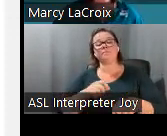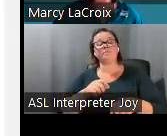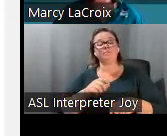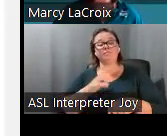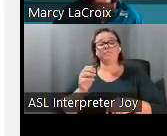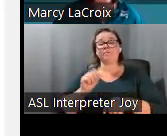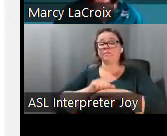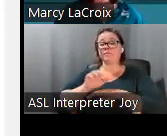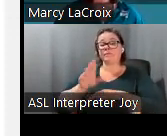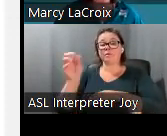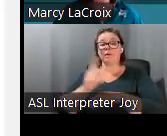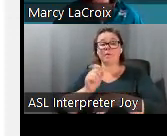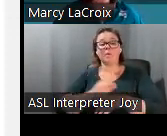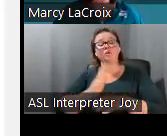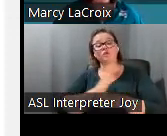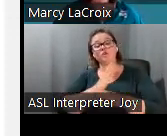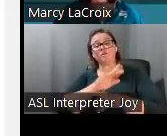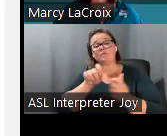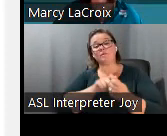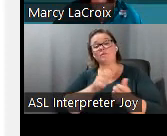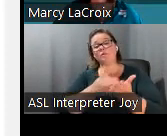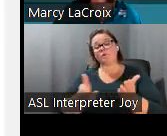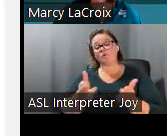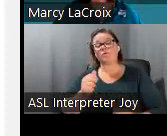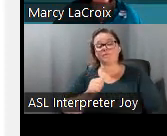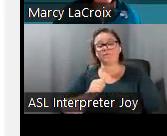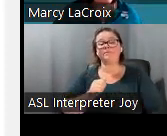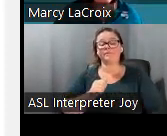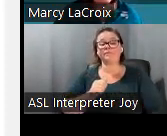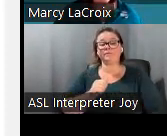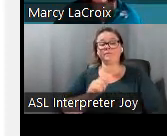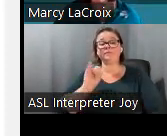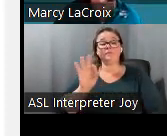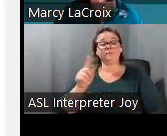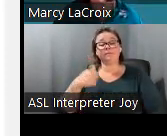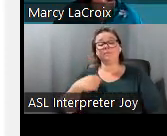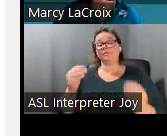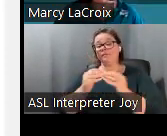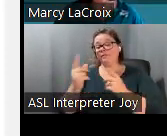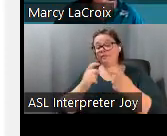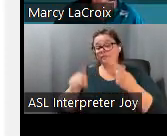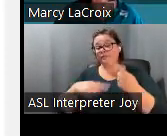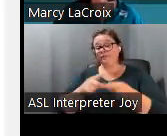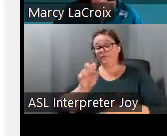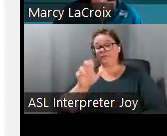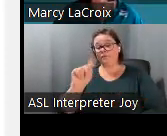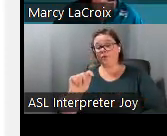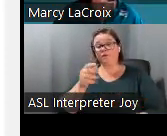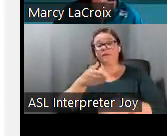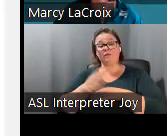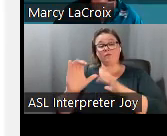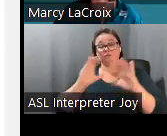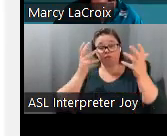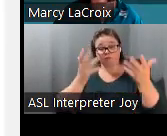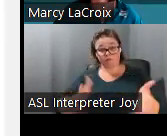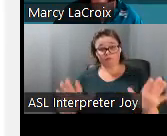send you back or share specific resources. If you have more questions about the vault after our conversation today,